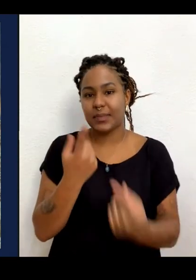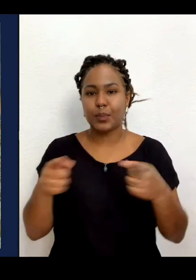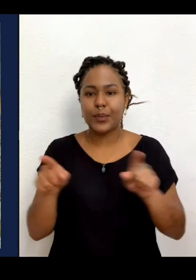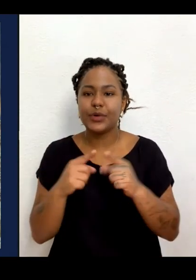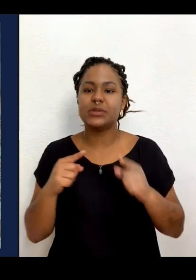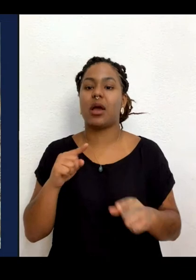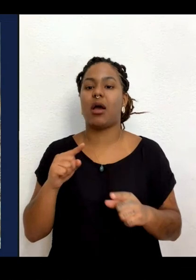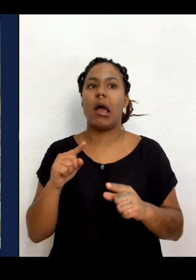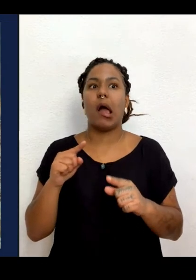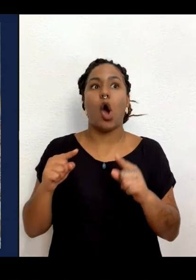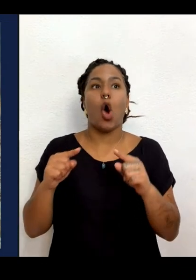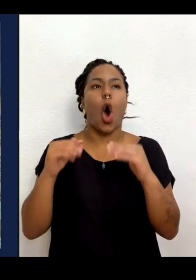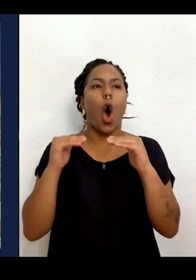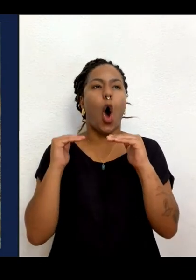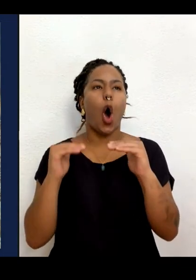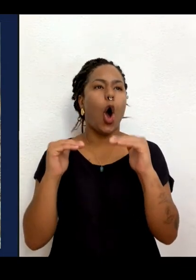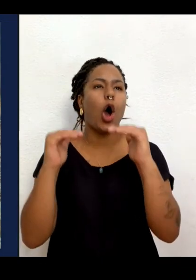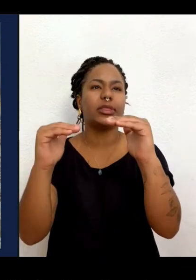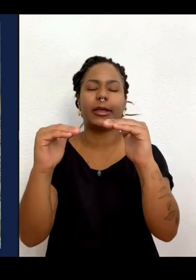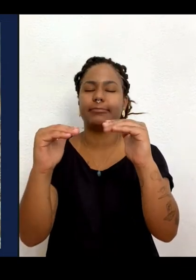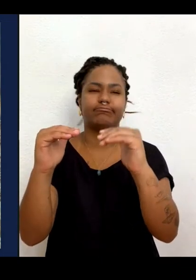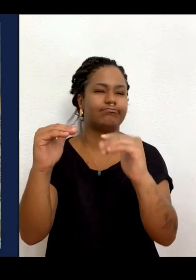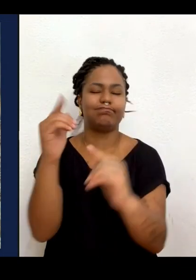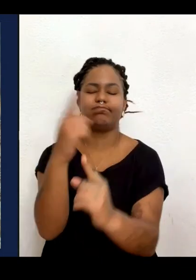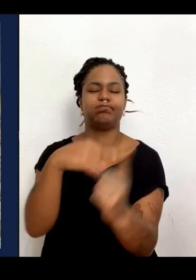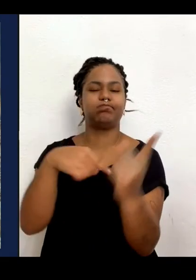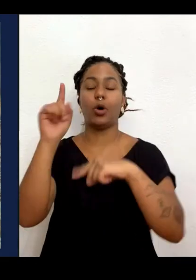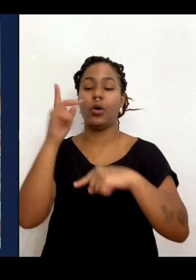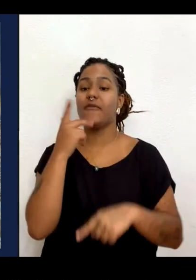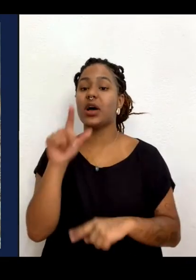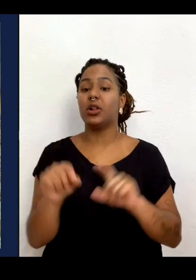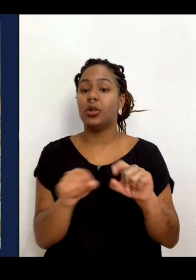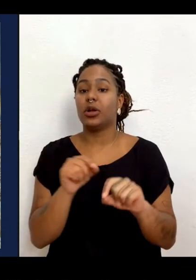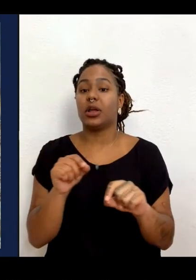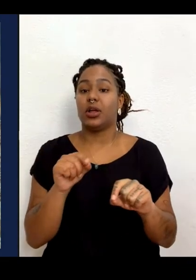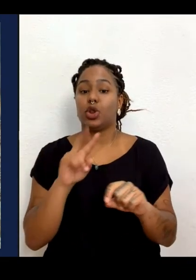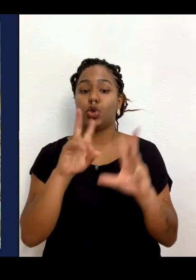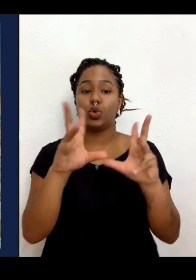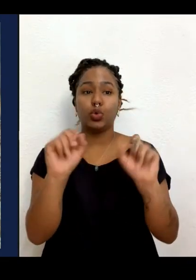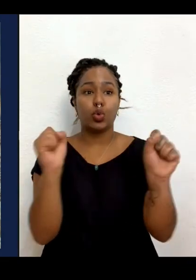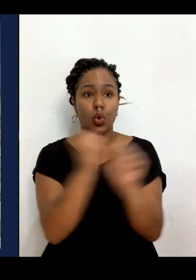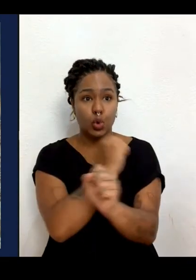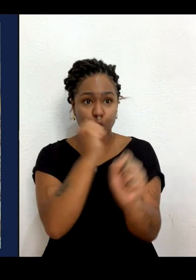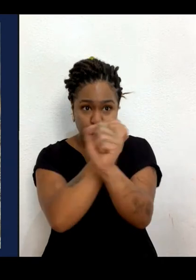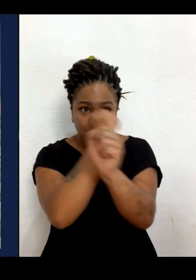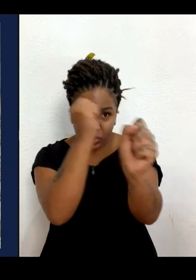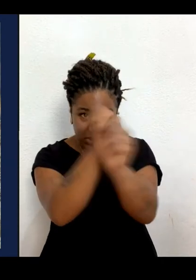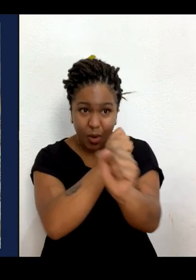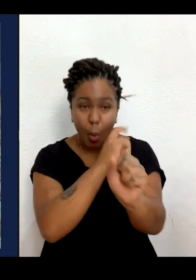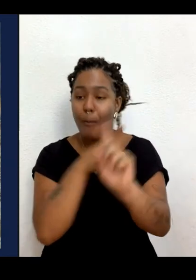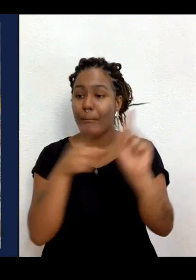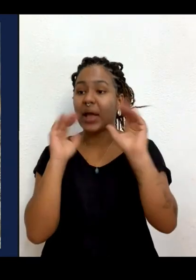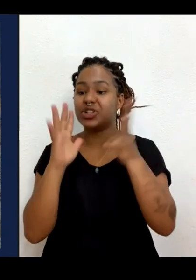still seems under construction but is already a ruin a key to Peres is